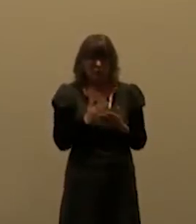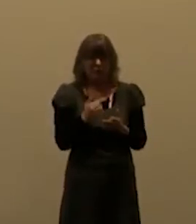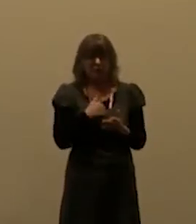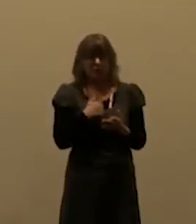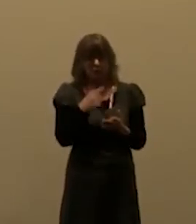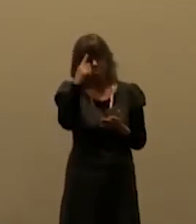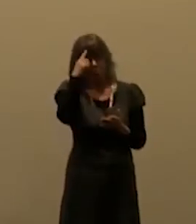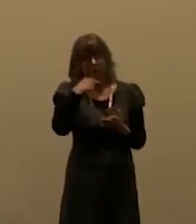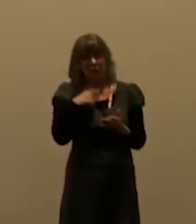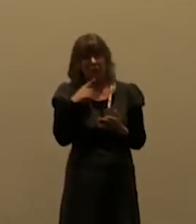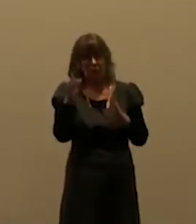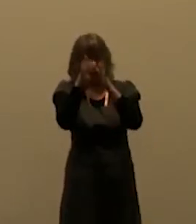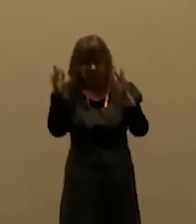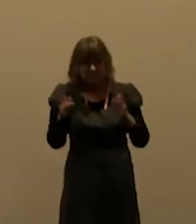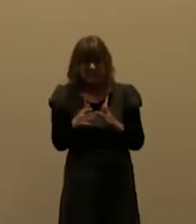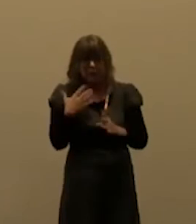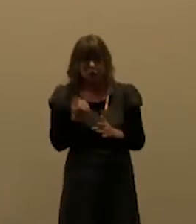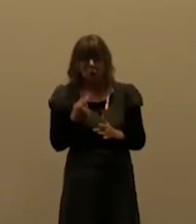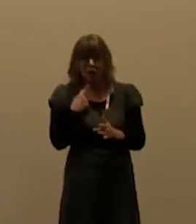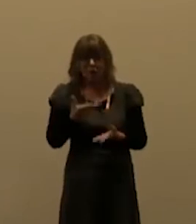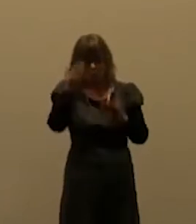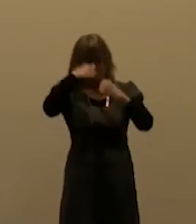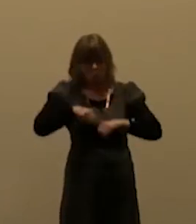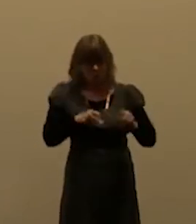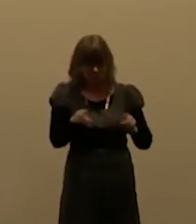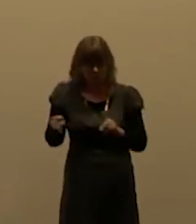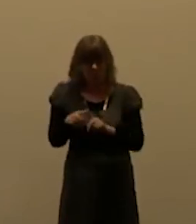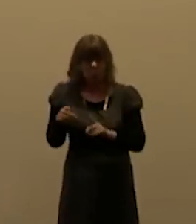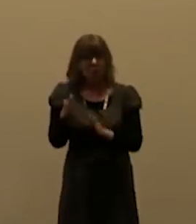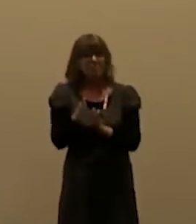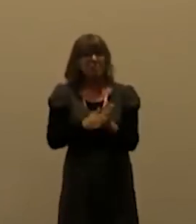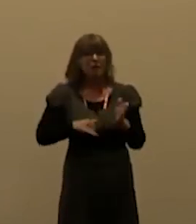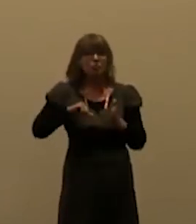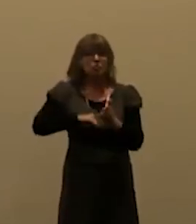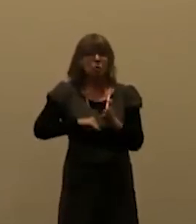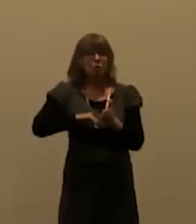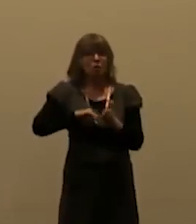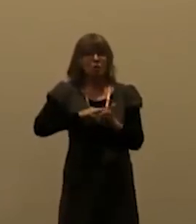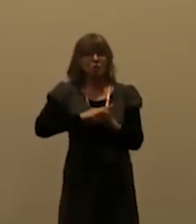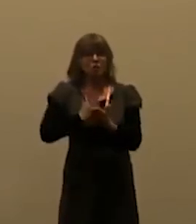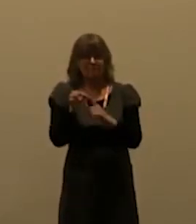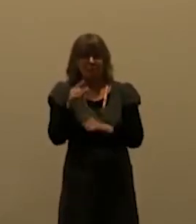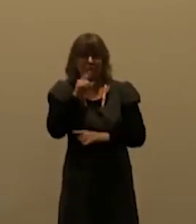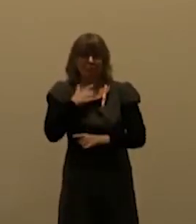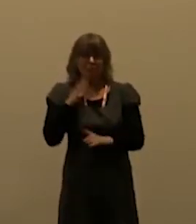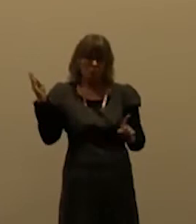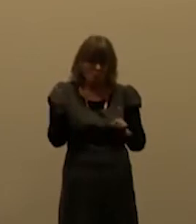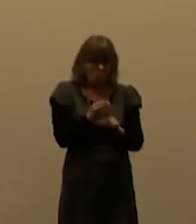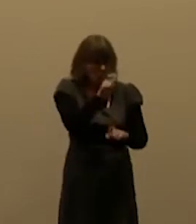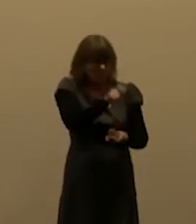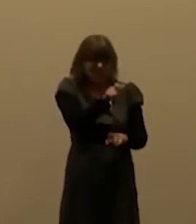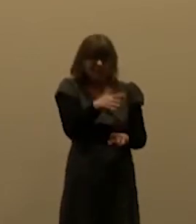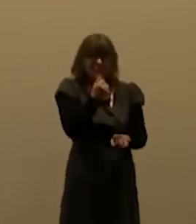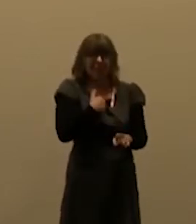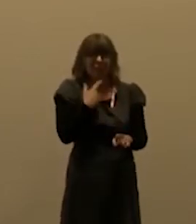are, you know, if you have an intranet, you have a, you know, with learning pathways, Microsoft Sharepoint site, you might want to provision that on every tenant you do. But I don't really